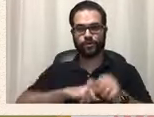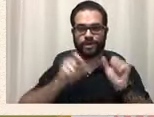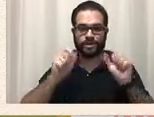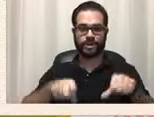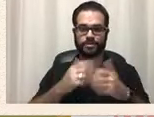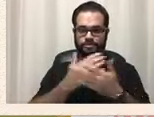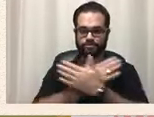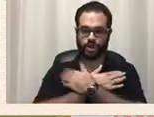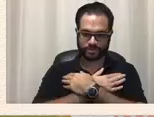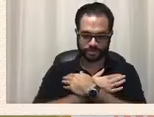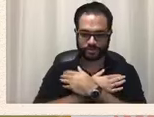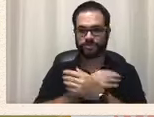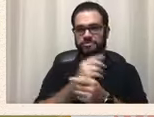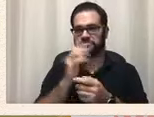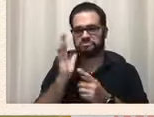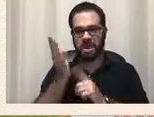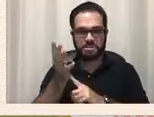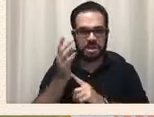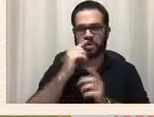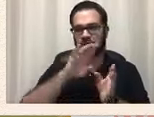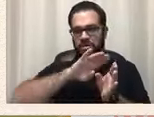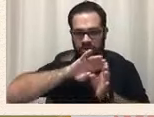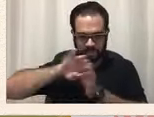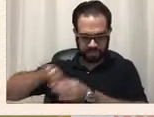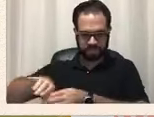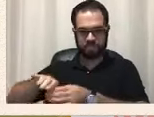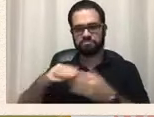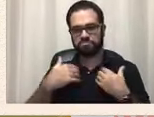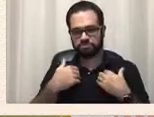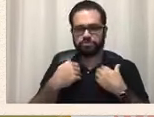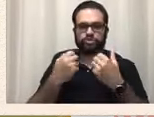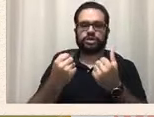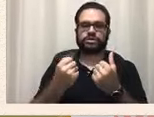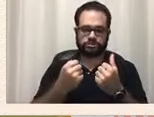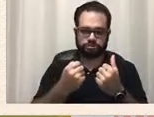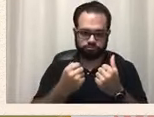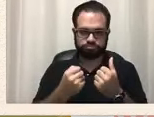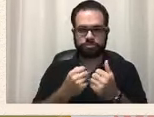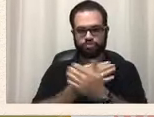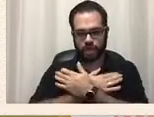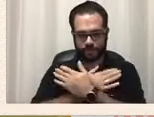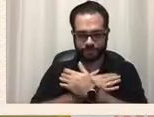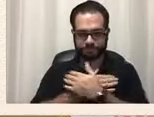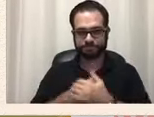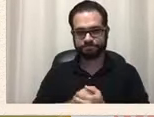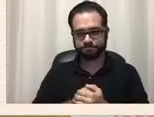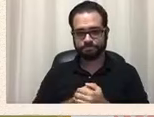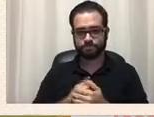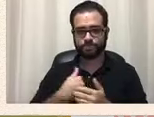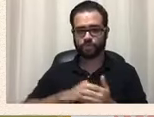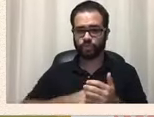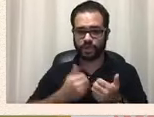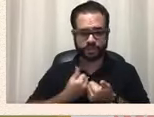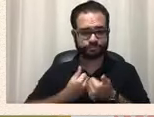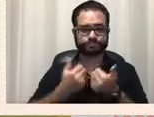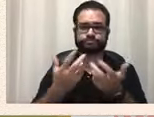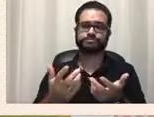our strength, recharge, and recover. We give of ourselves every day. As